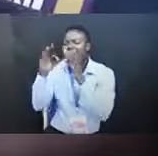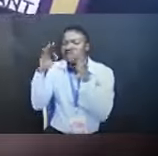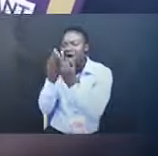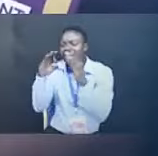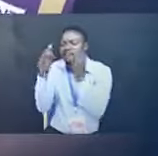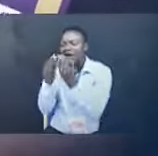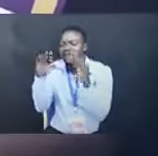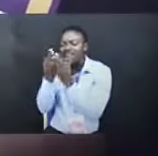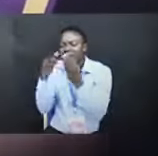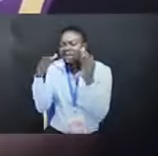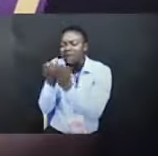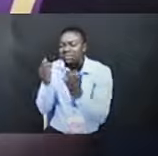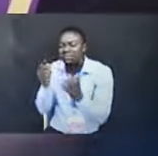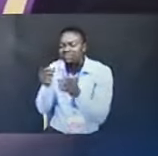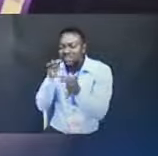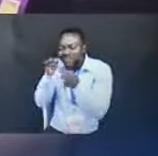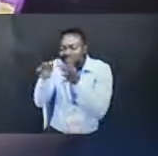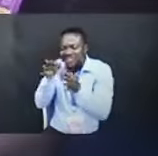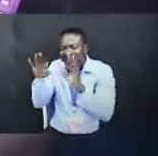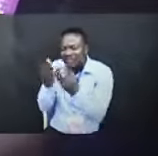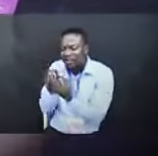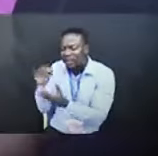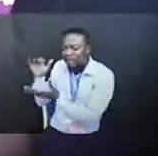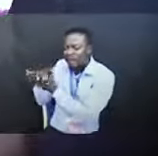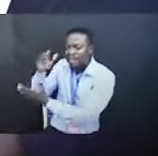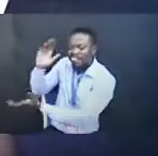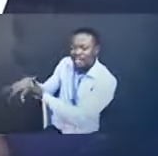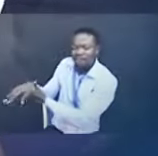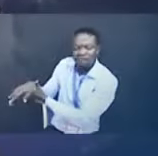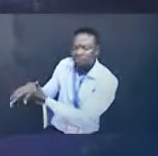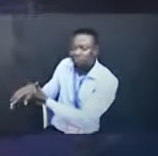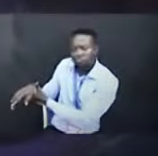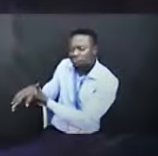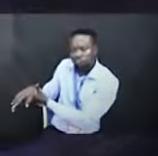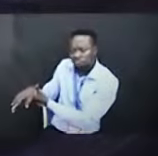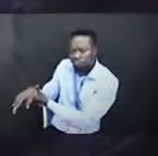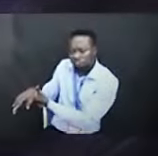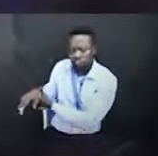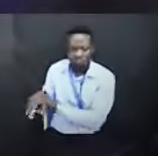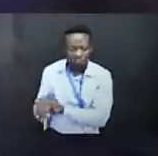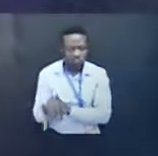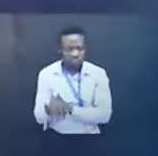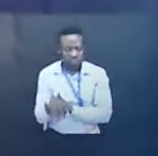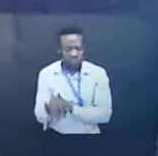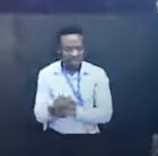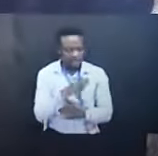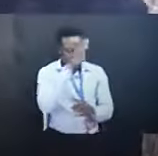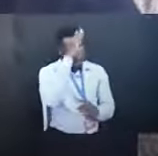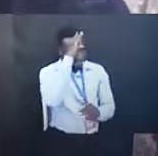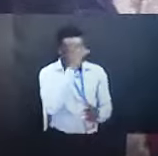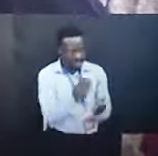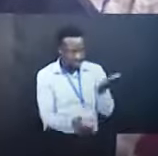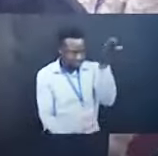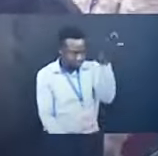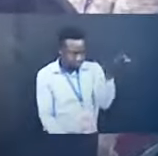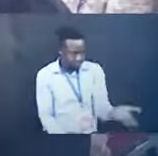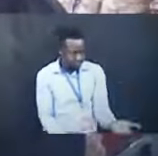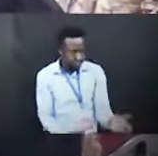on marriage. The union between a biologically male species called